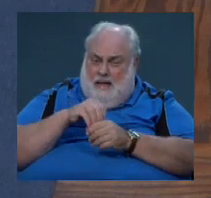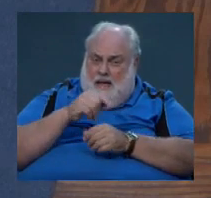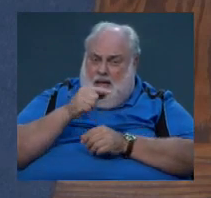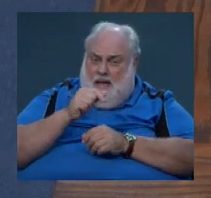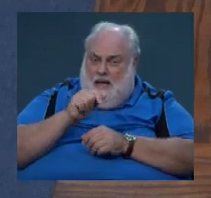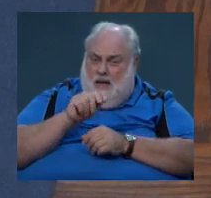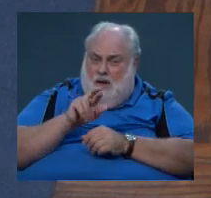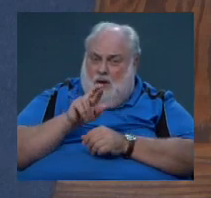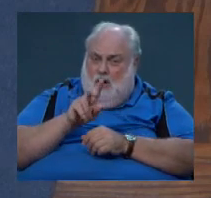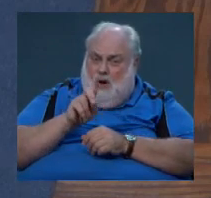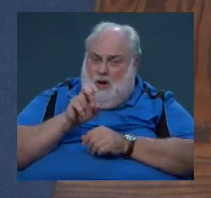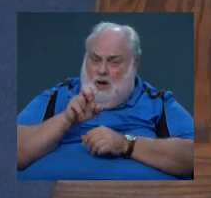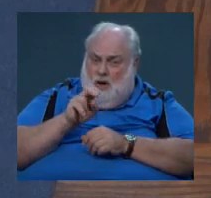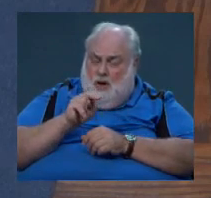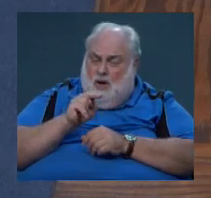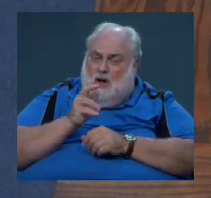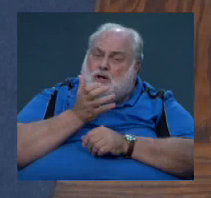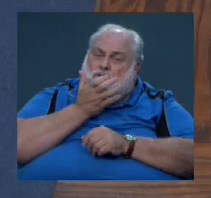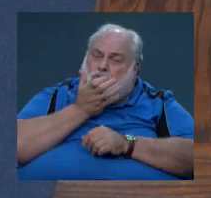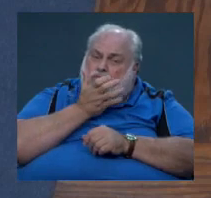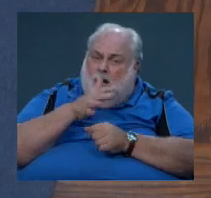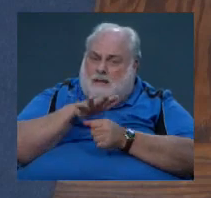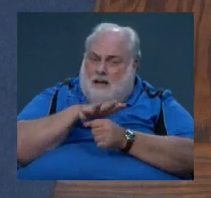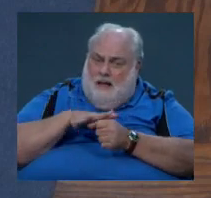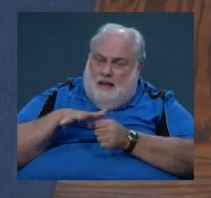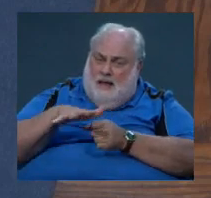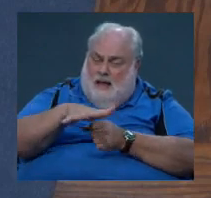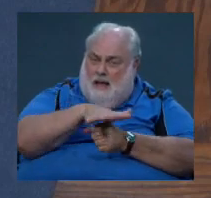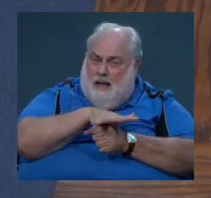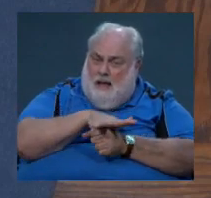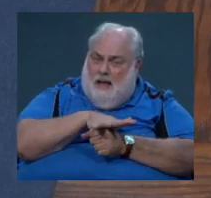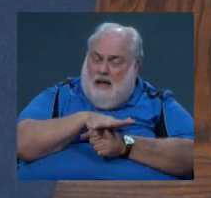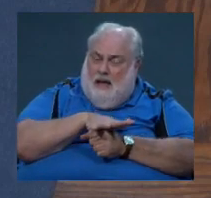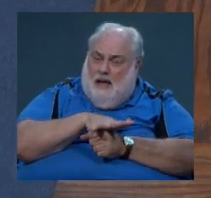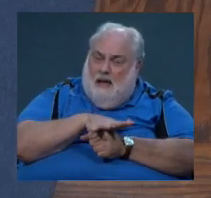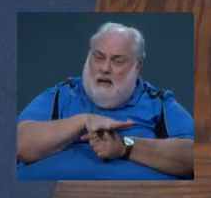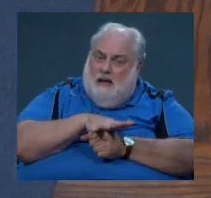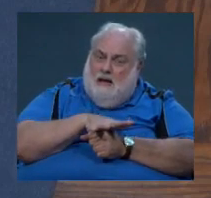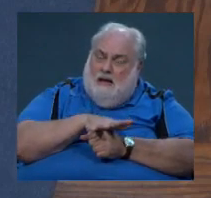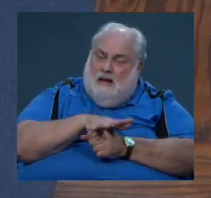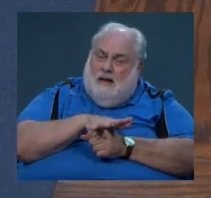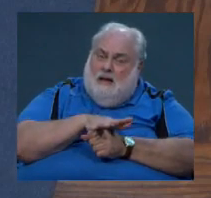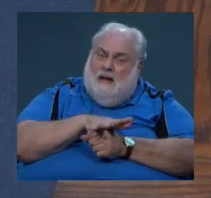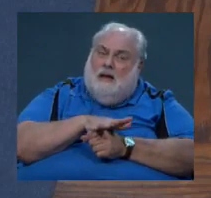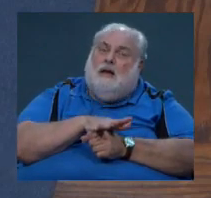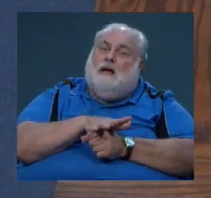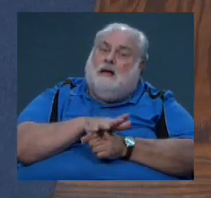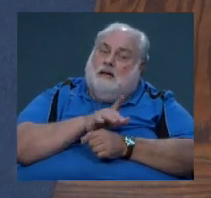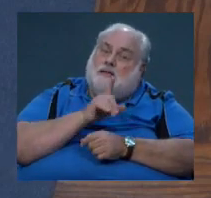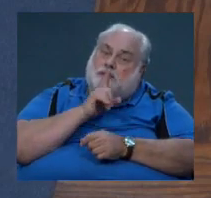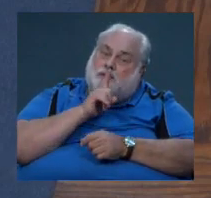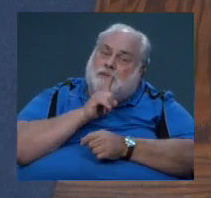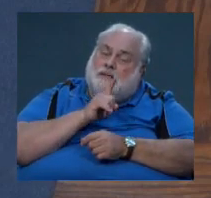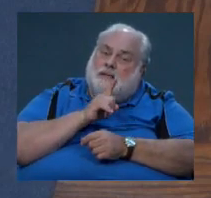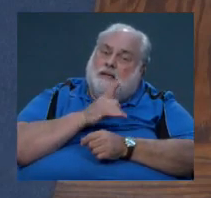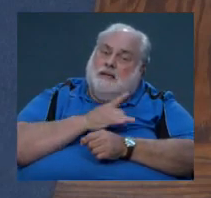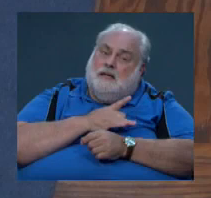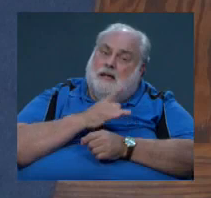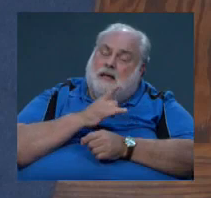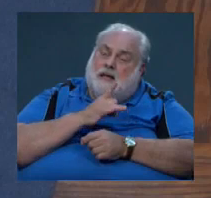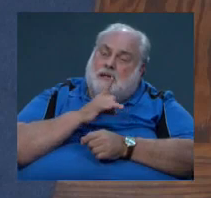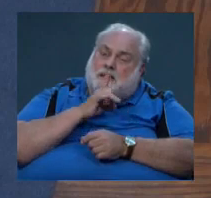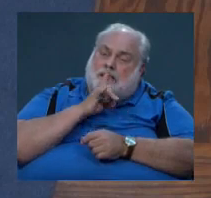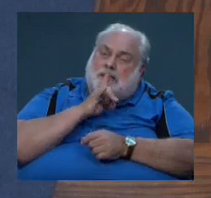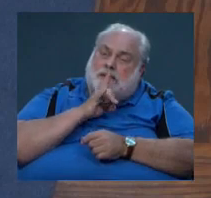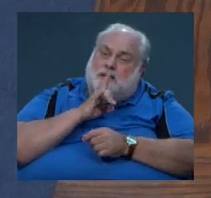garden or grassy environment is lovely, but it's more or less solitary or